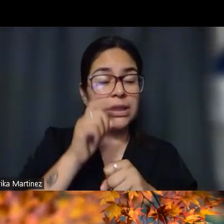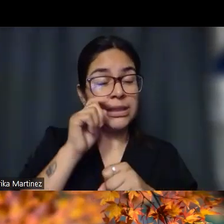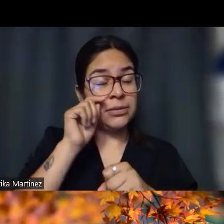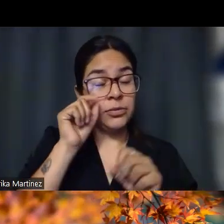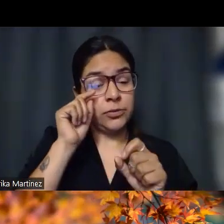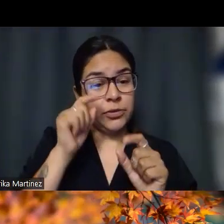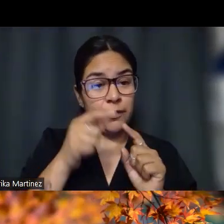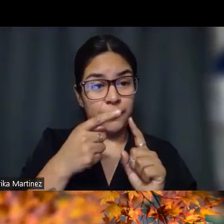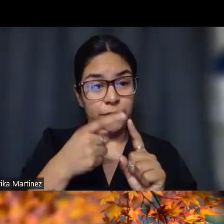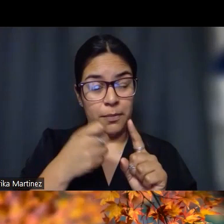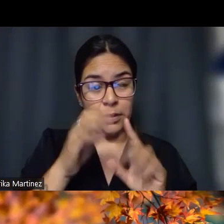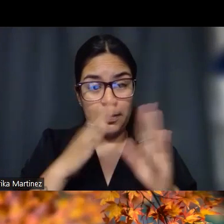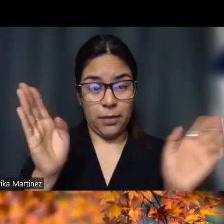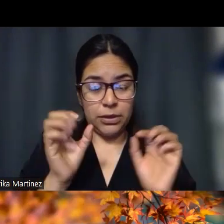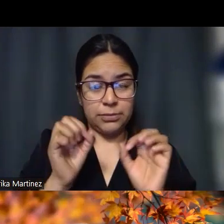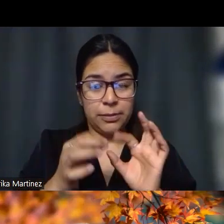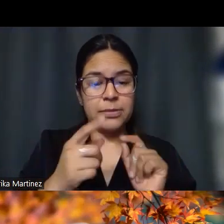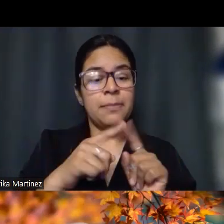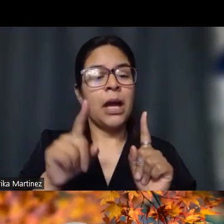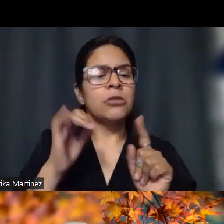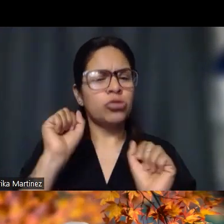written comments to